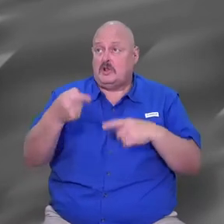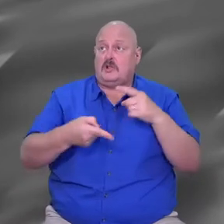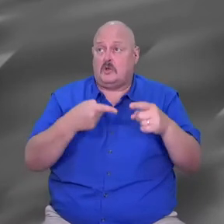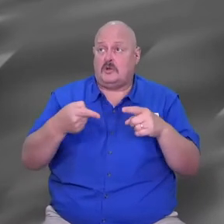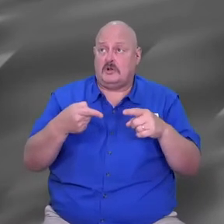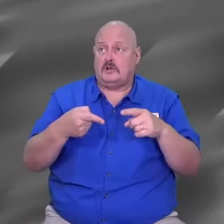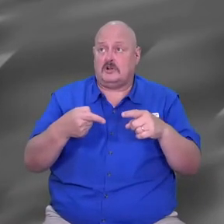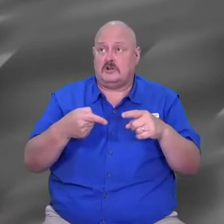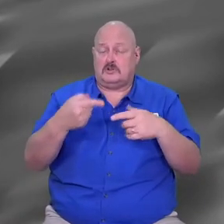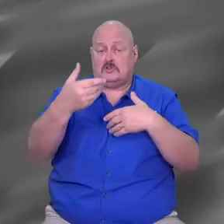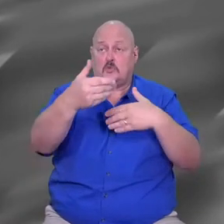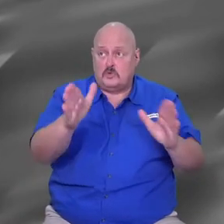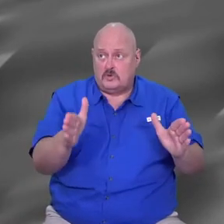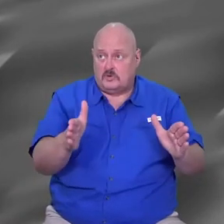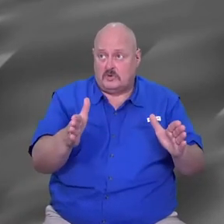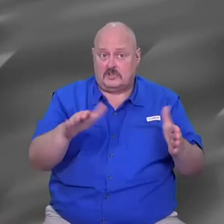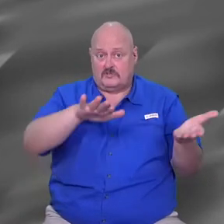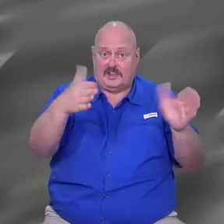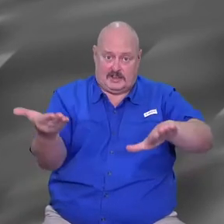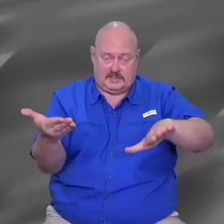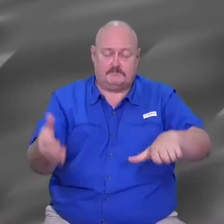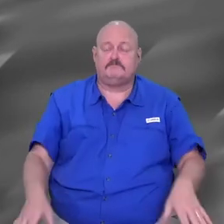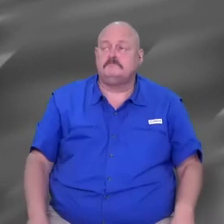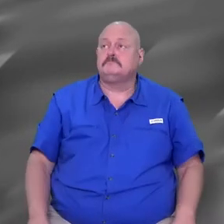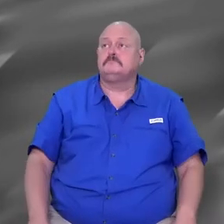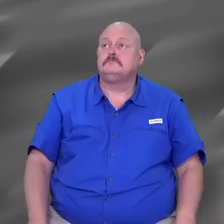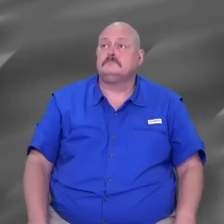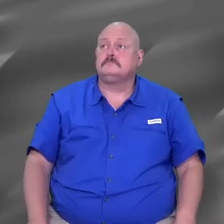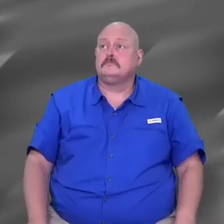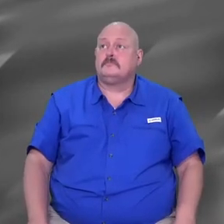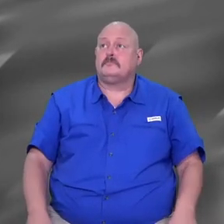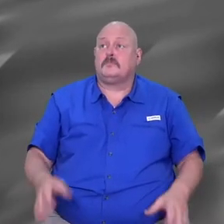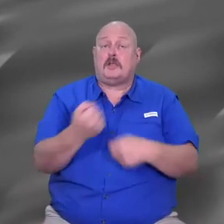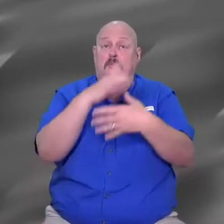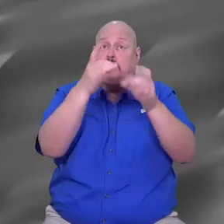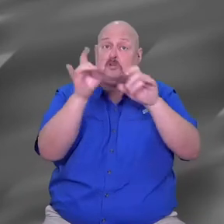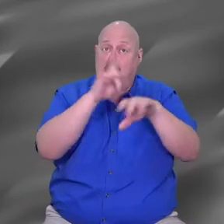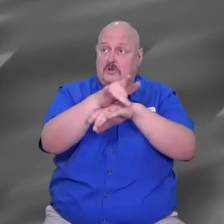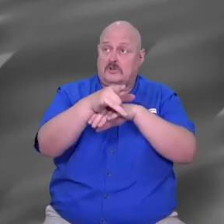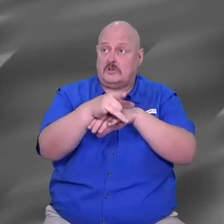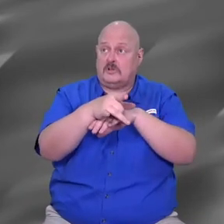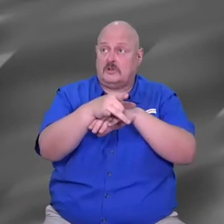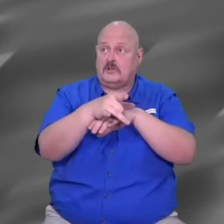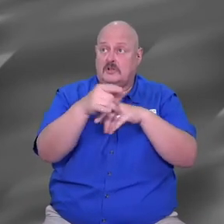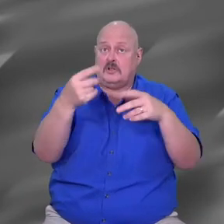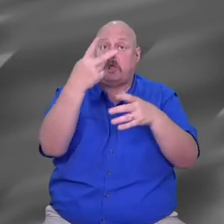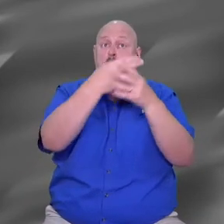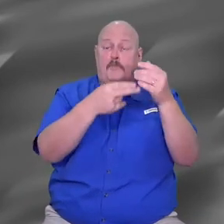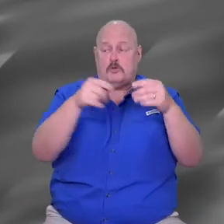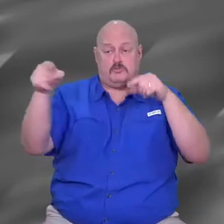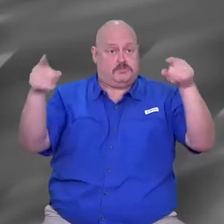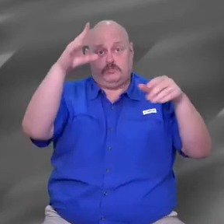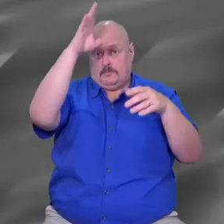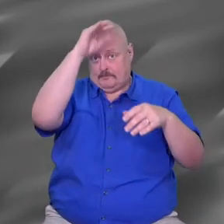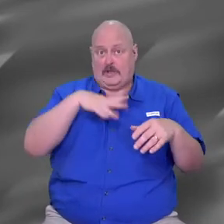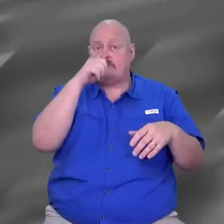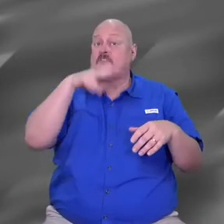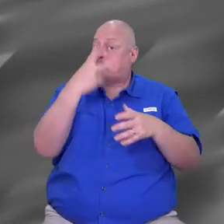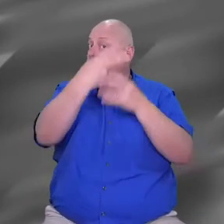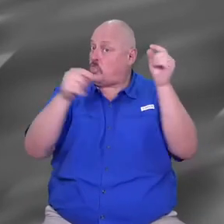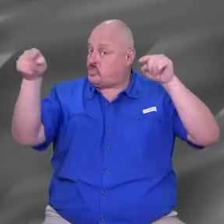the chambers of death. By the way, I made the comment earlier, and we say it again. This goes for both sides of the gender